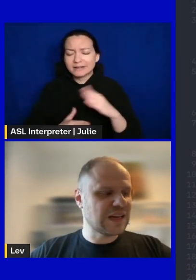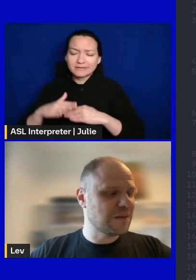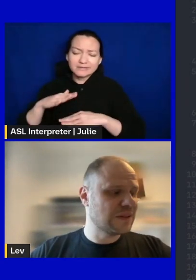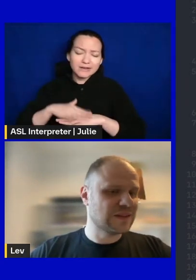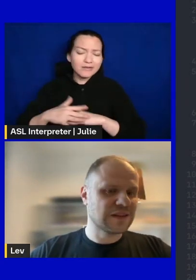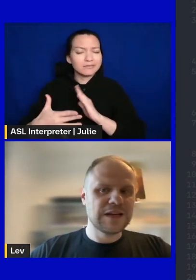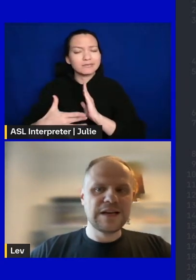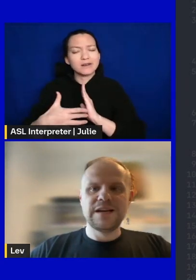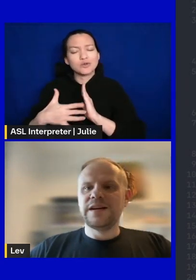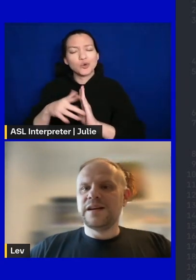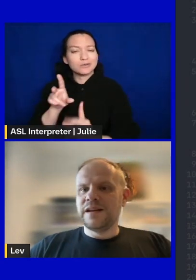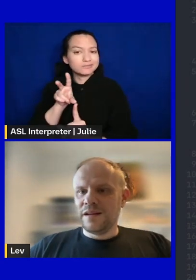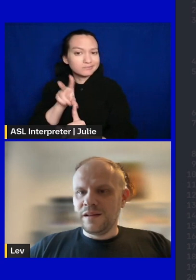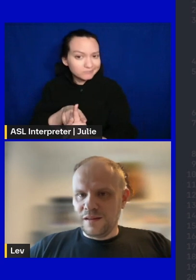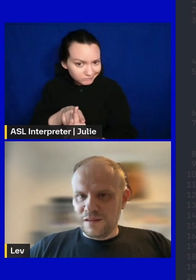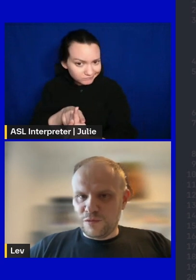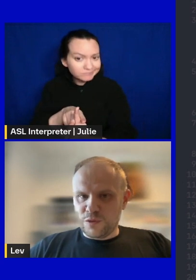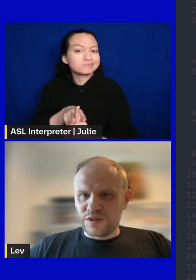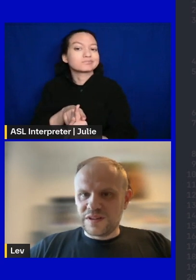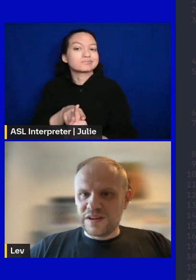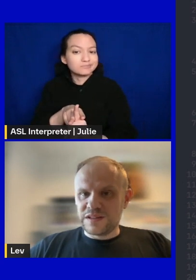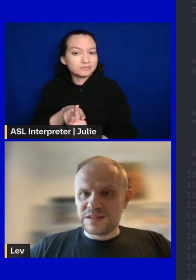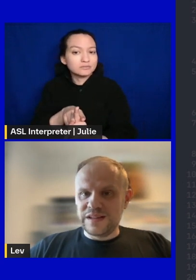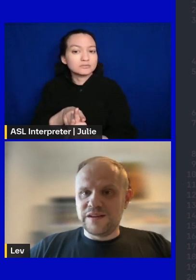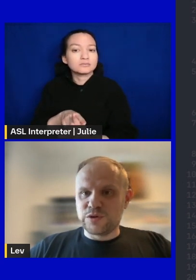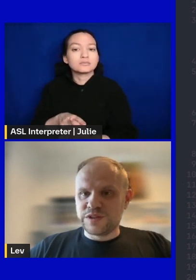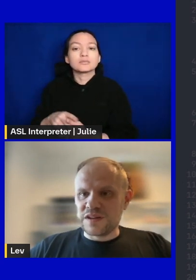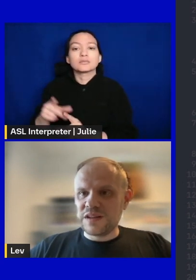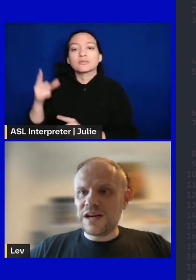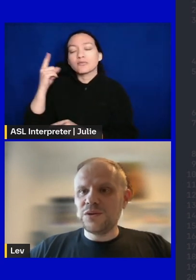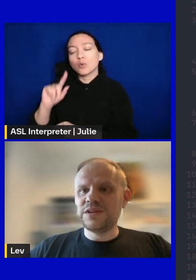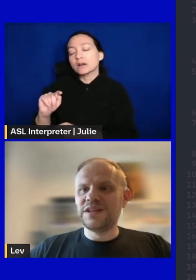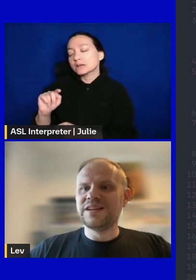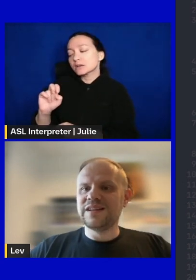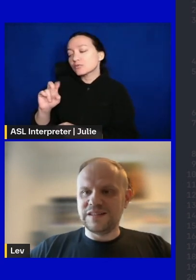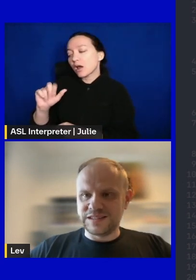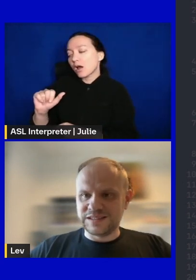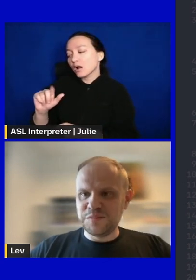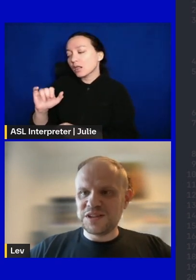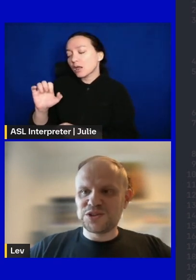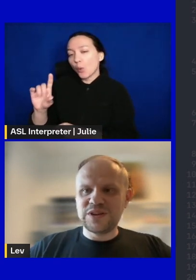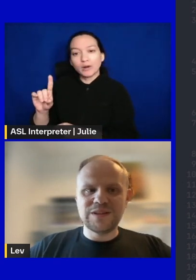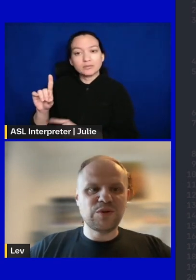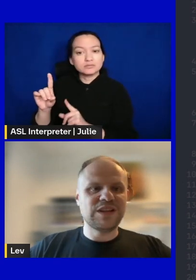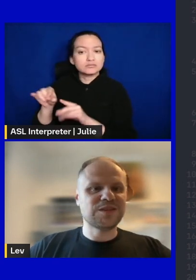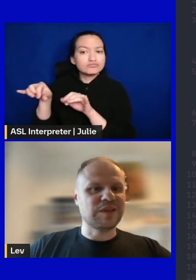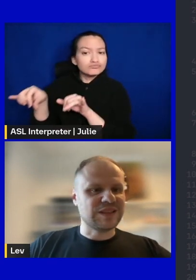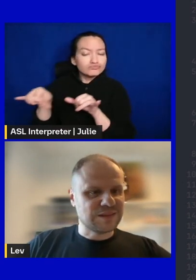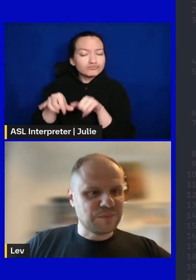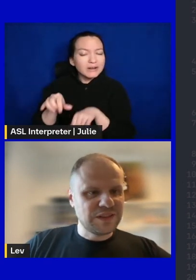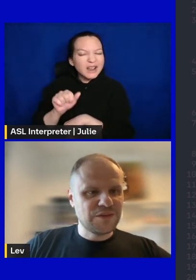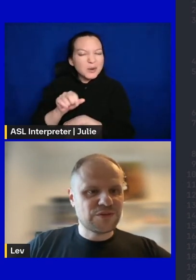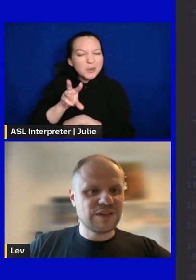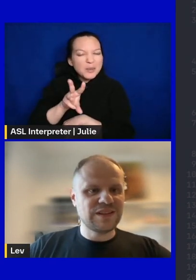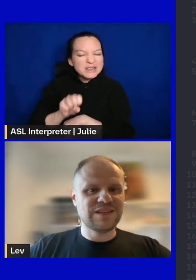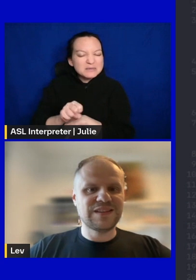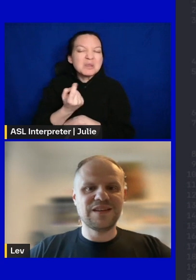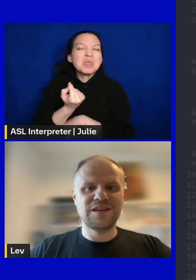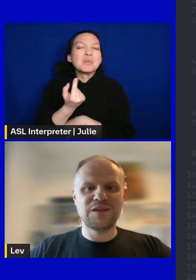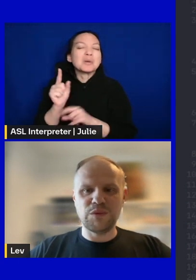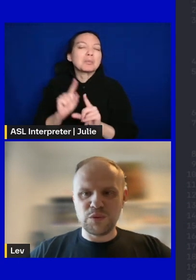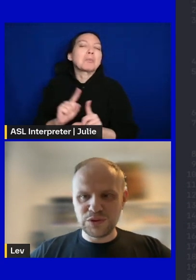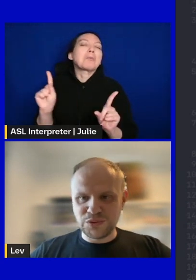technical assignment for Terra Cloud. This is similar to AWS, but it's a bit